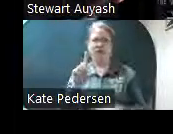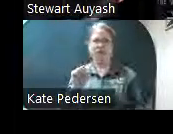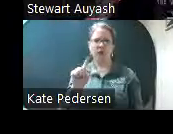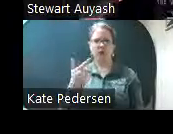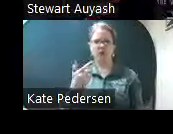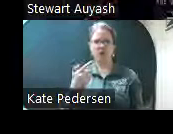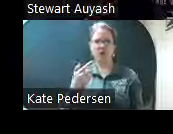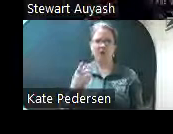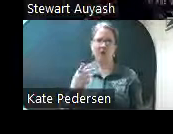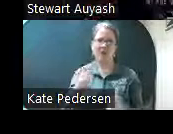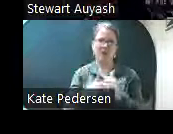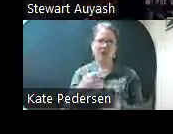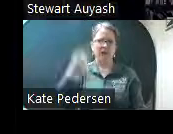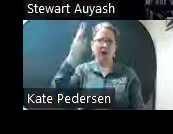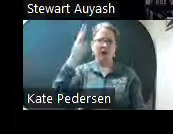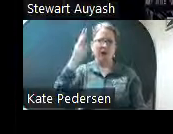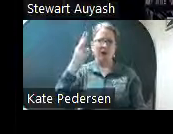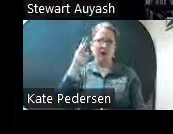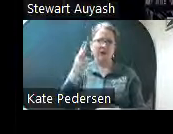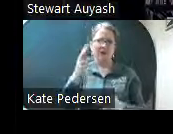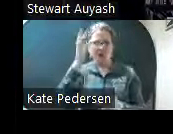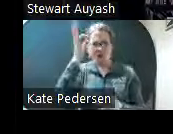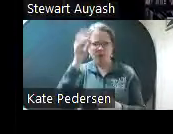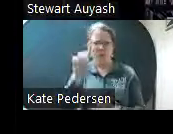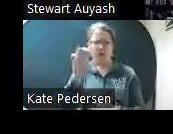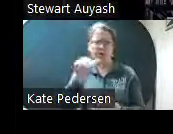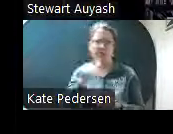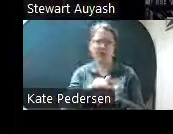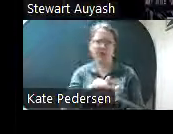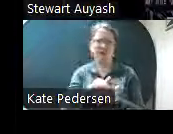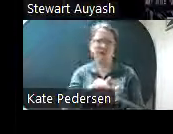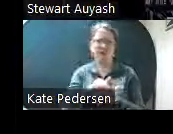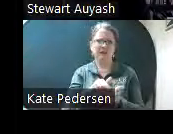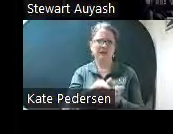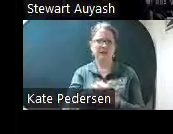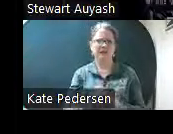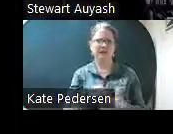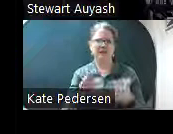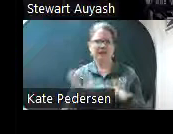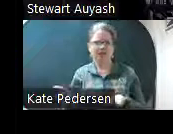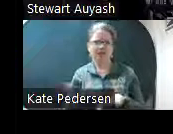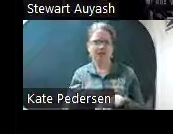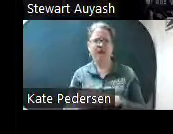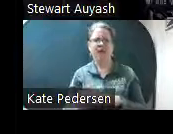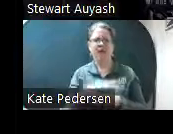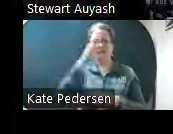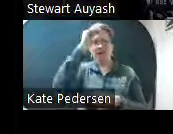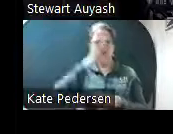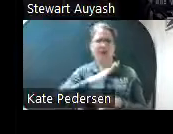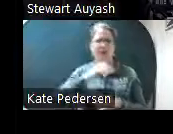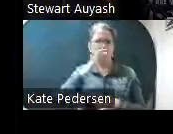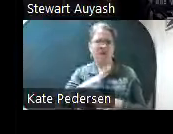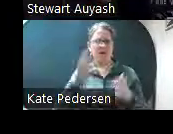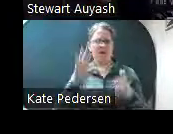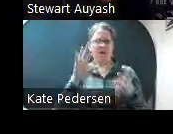2021 was even higher and approached 100,000. And the male and female ratios